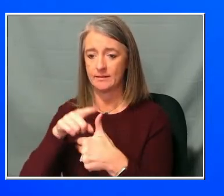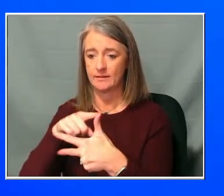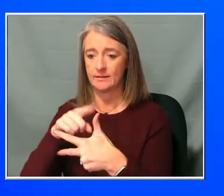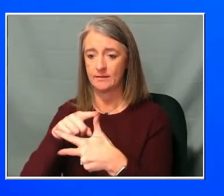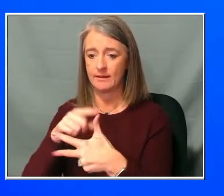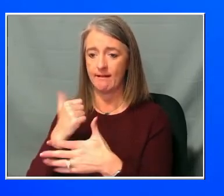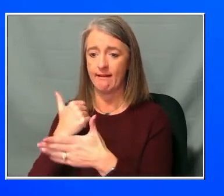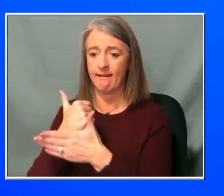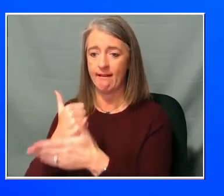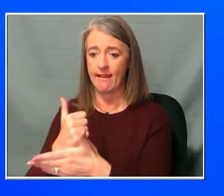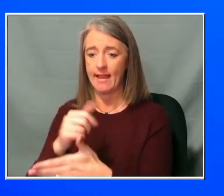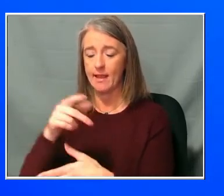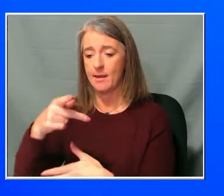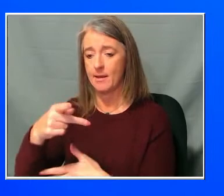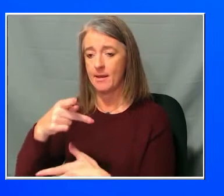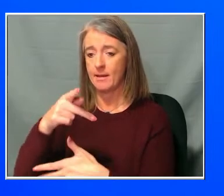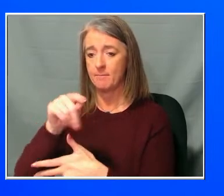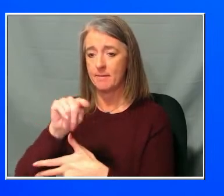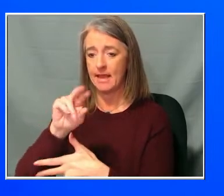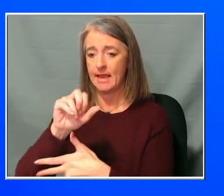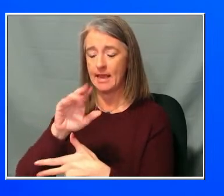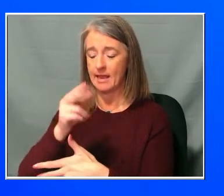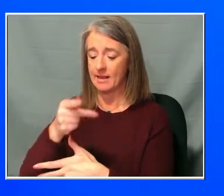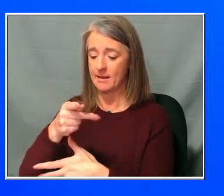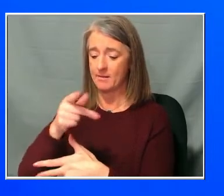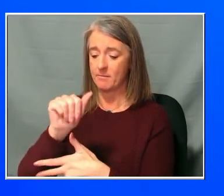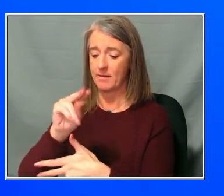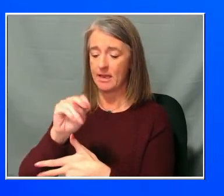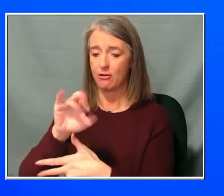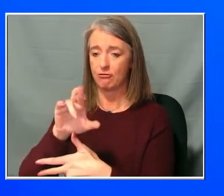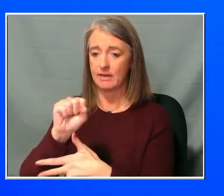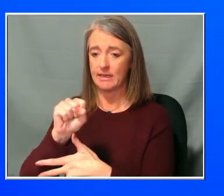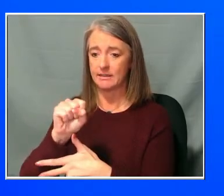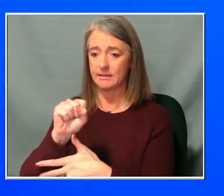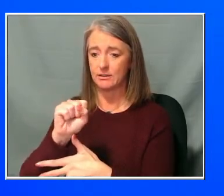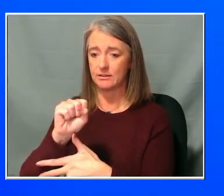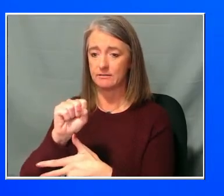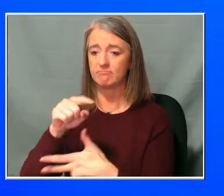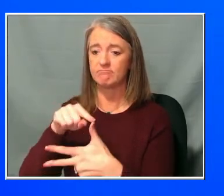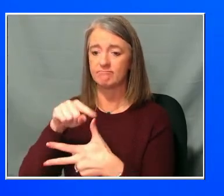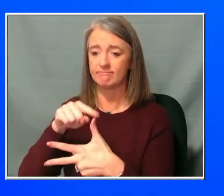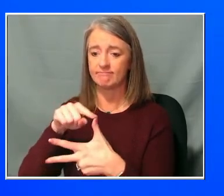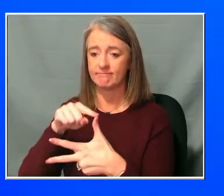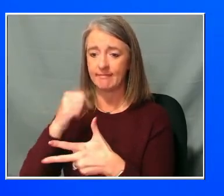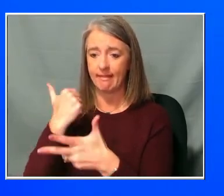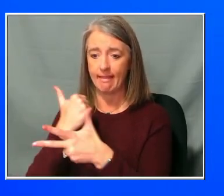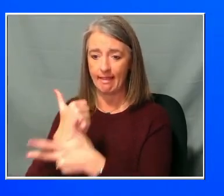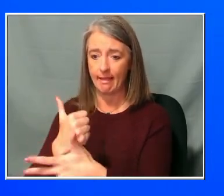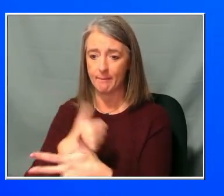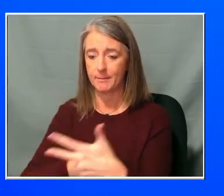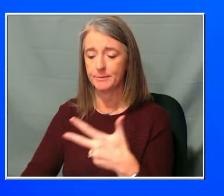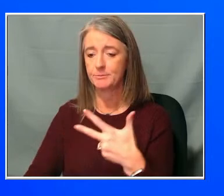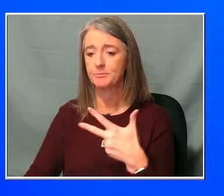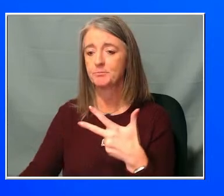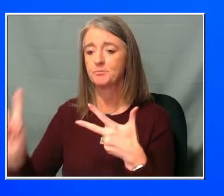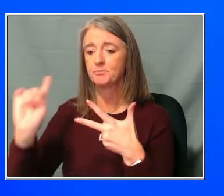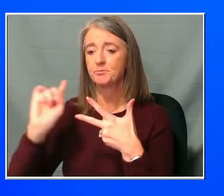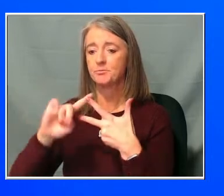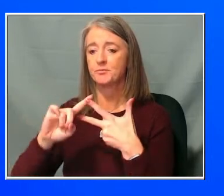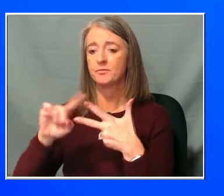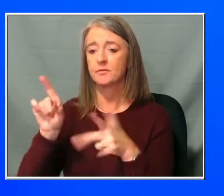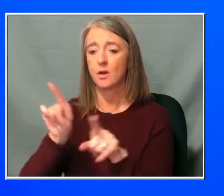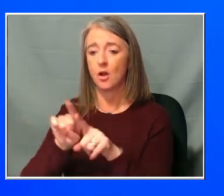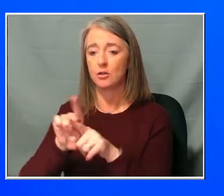your pancreas release insulin when your blood sugars are high, and that's typically after you eat, so those postprandial high blood sugars. They also help